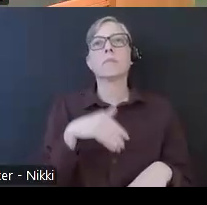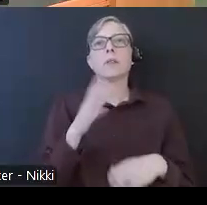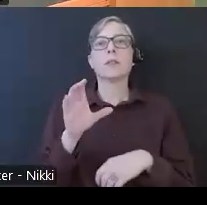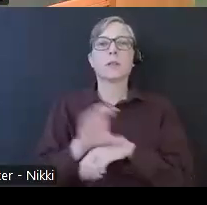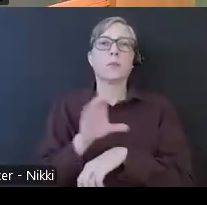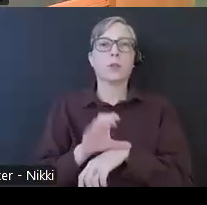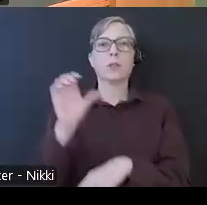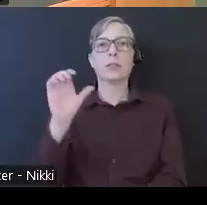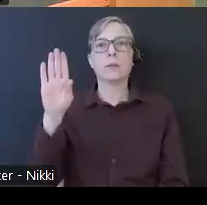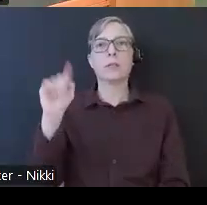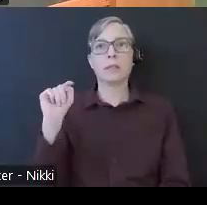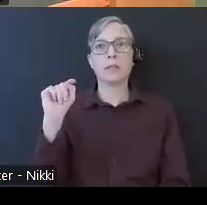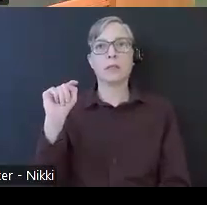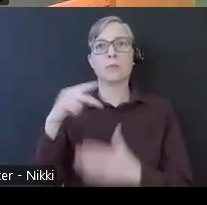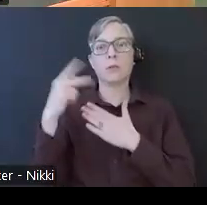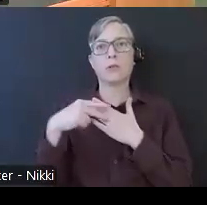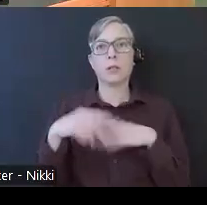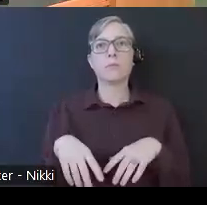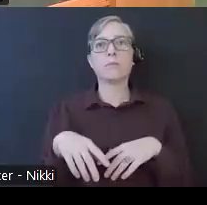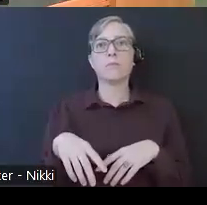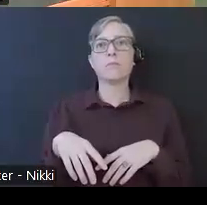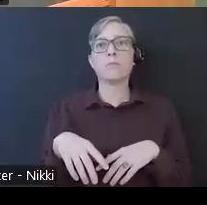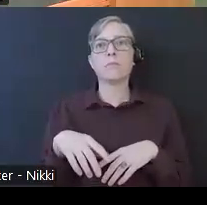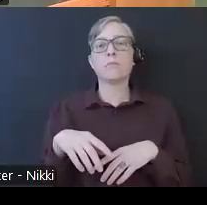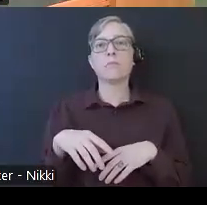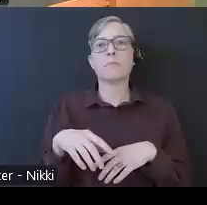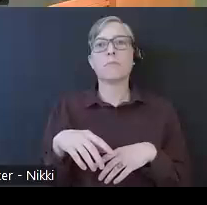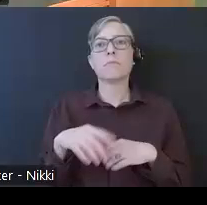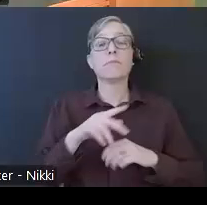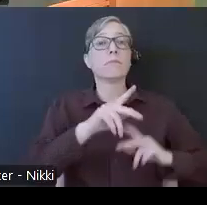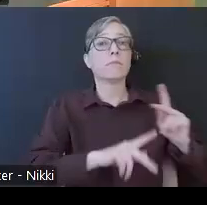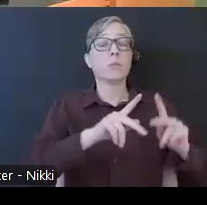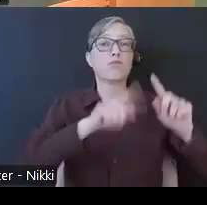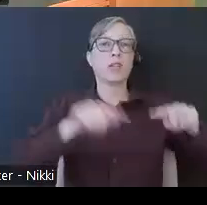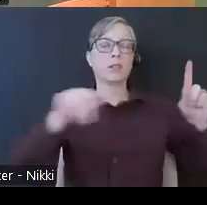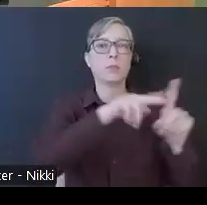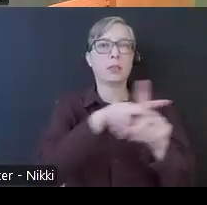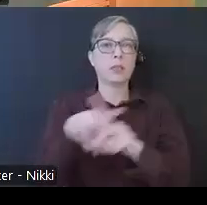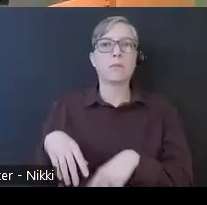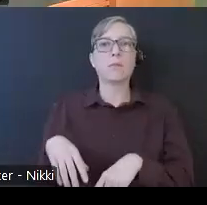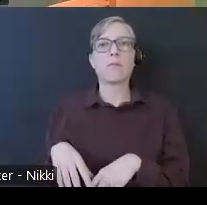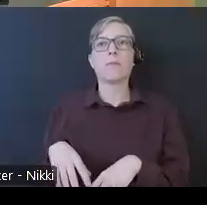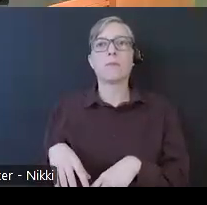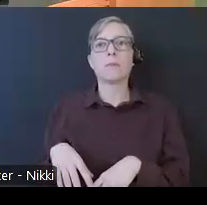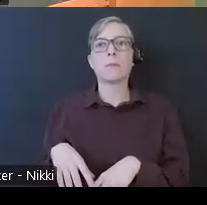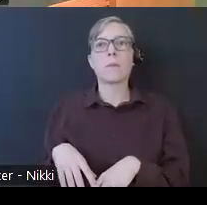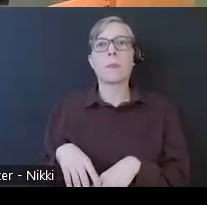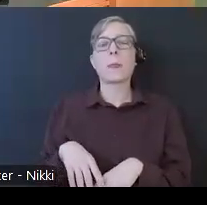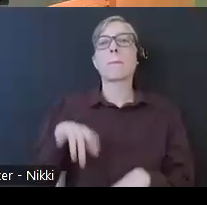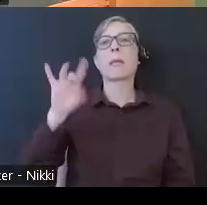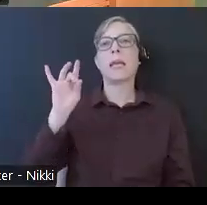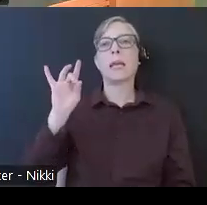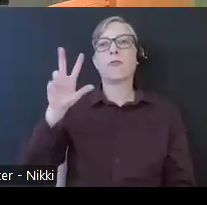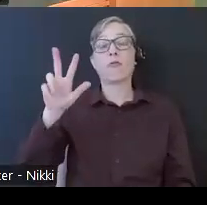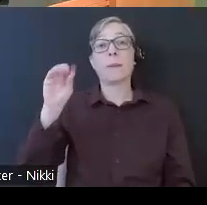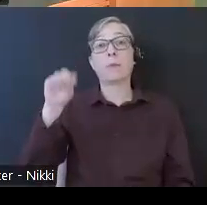So you could see how many people, of the people who were randomized to one of the 2 arms, how many people, 83% activated the program, and then you can see how